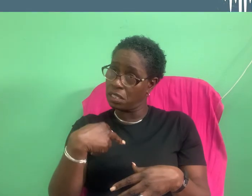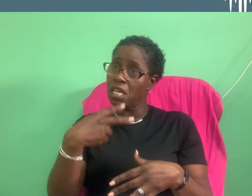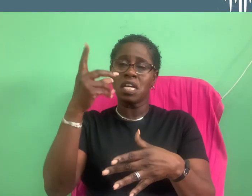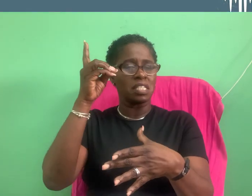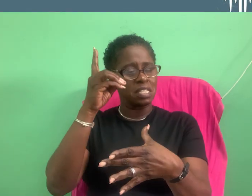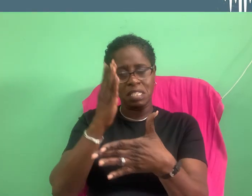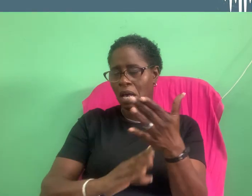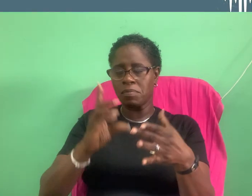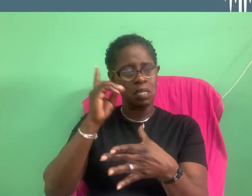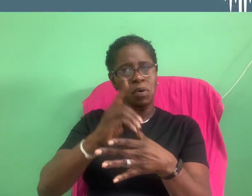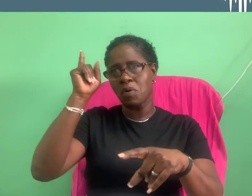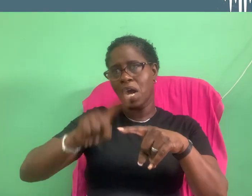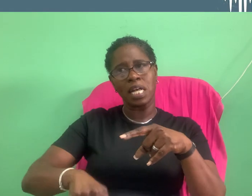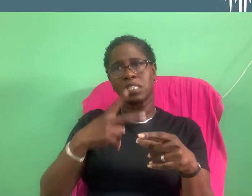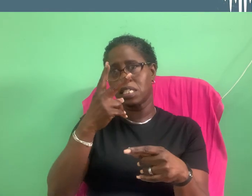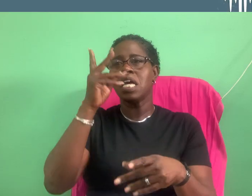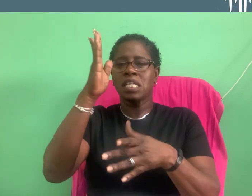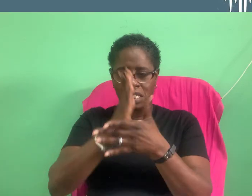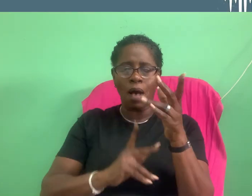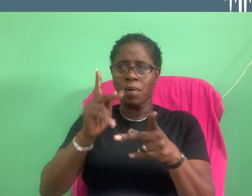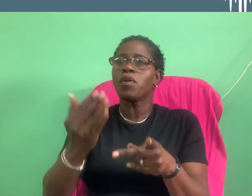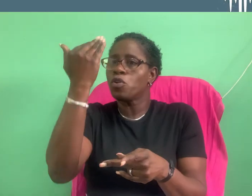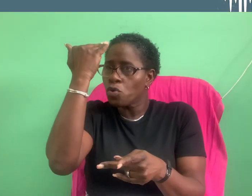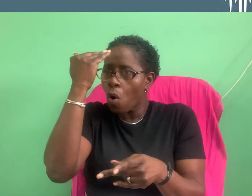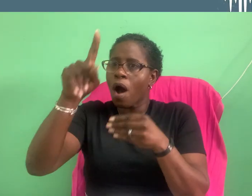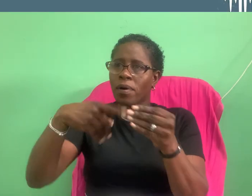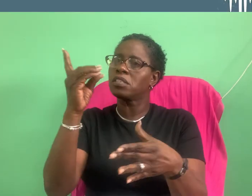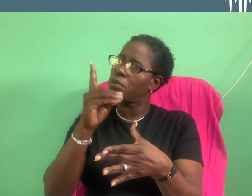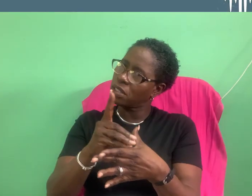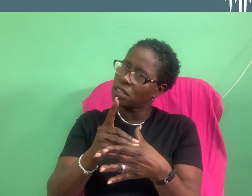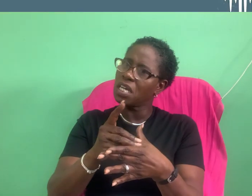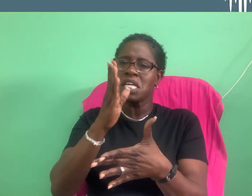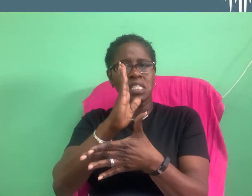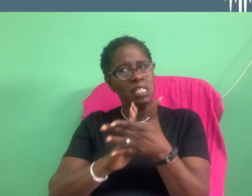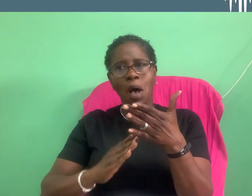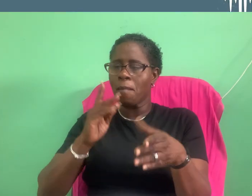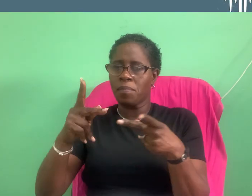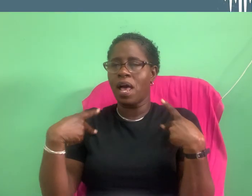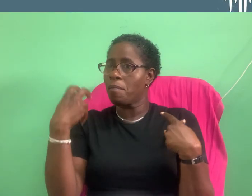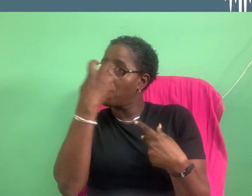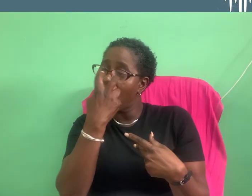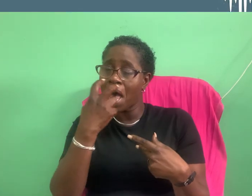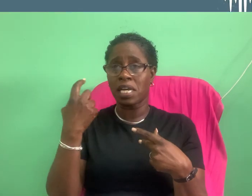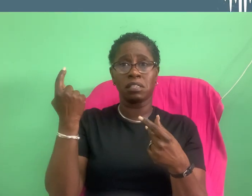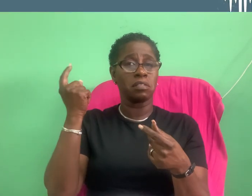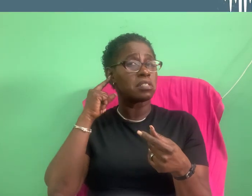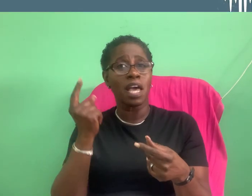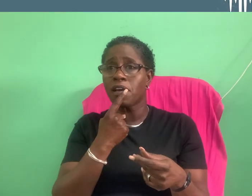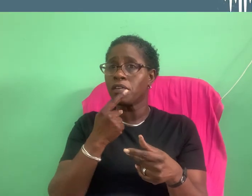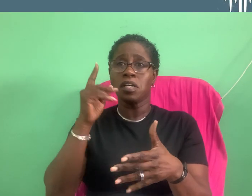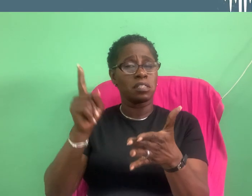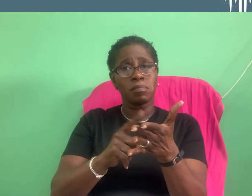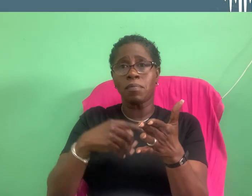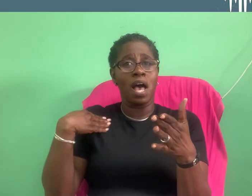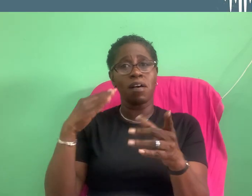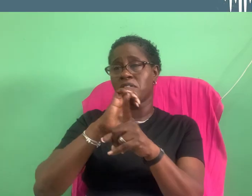and undiagnosed. They can include physical, developmental, and sensory disabilities, as well as environmental disabilities and